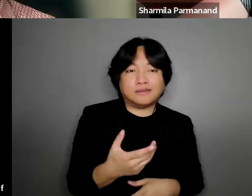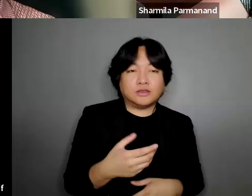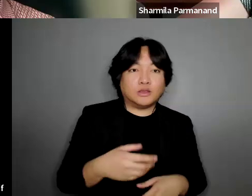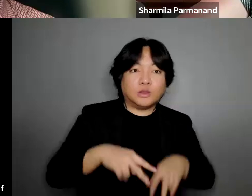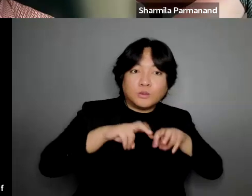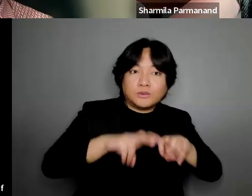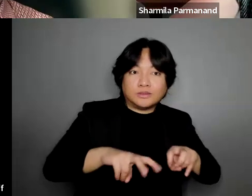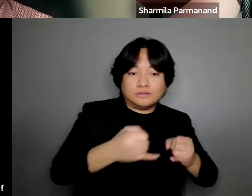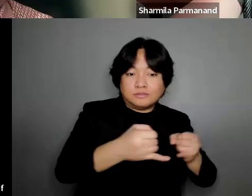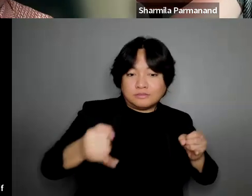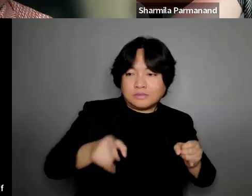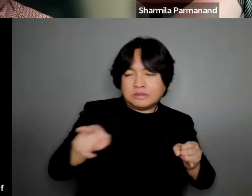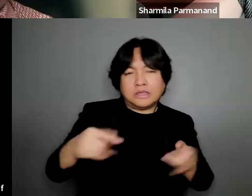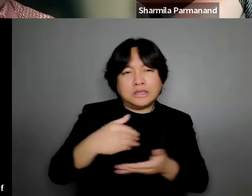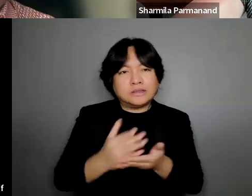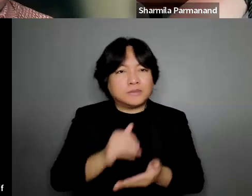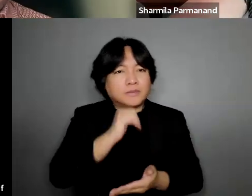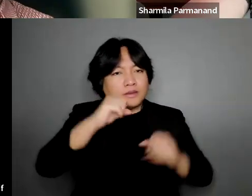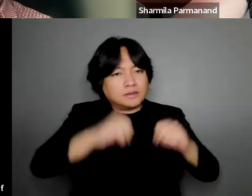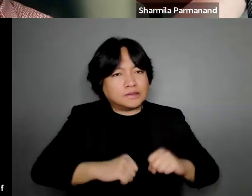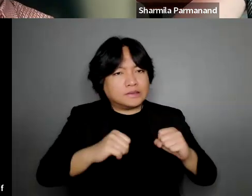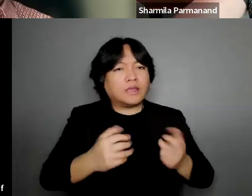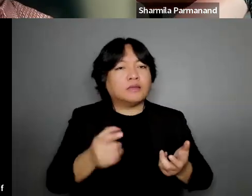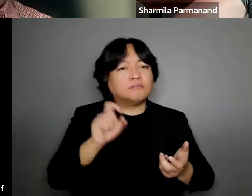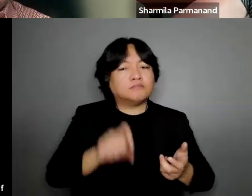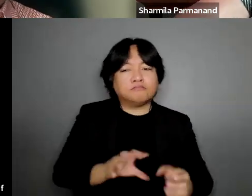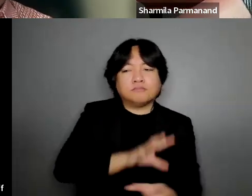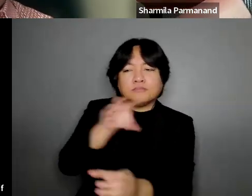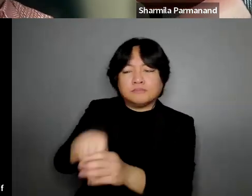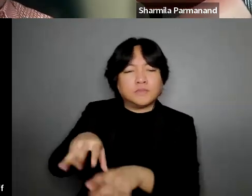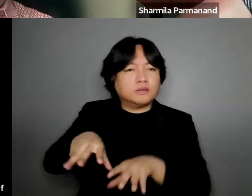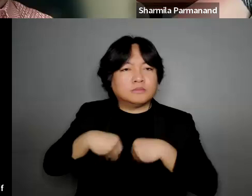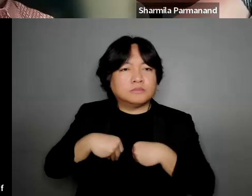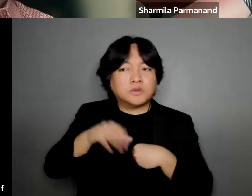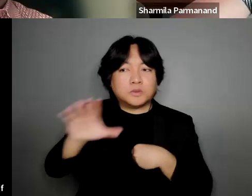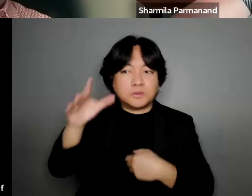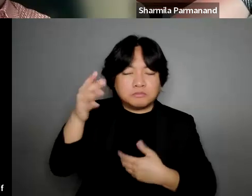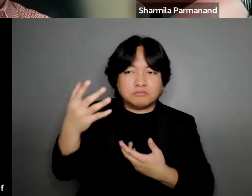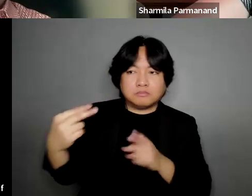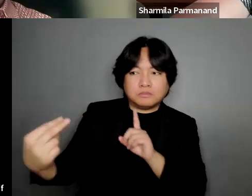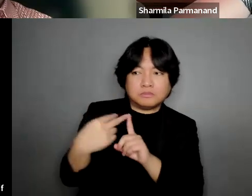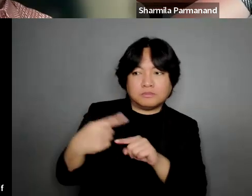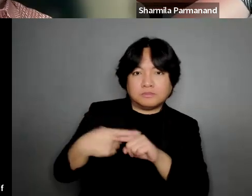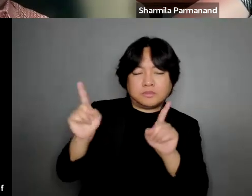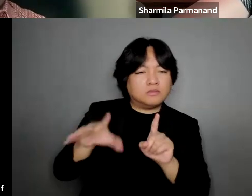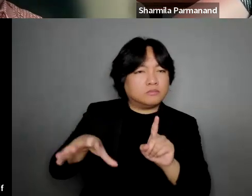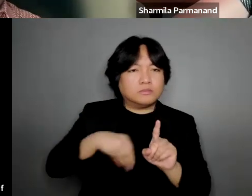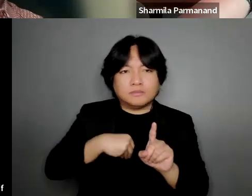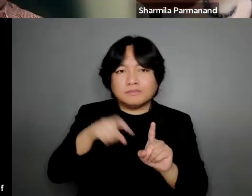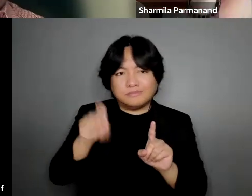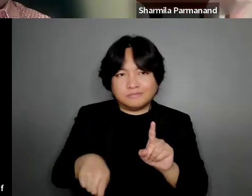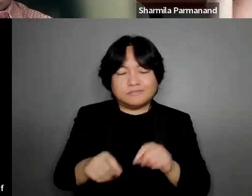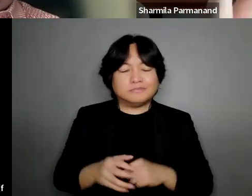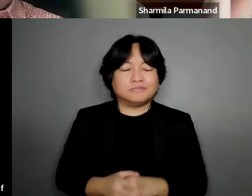siya mawawala. Pero syempre, we should mitigate, di ba? So, and yun lang, kind of accepting that,